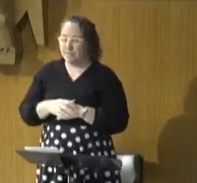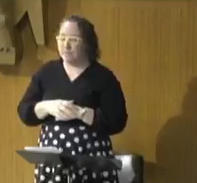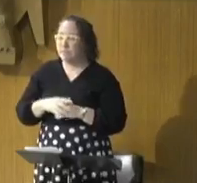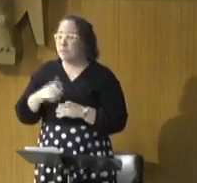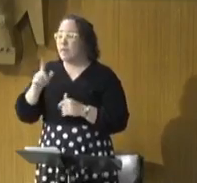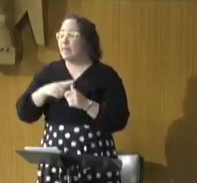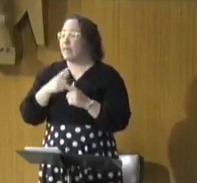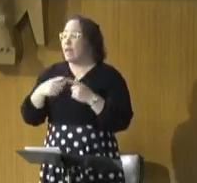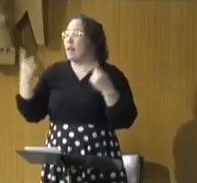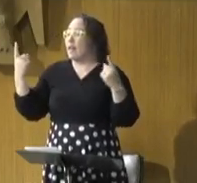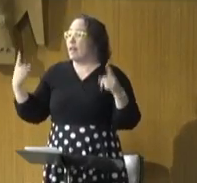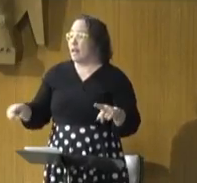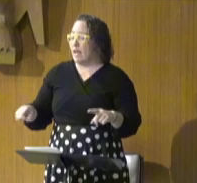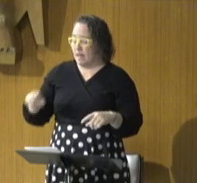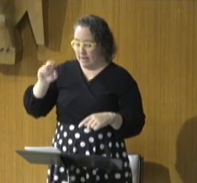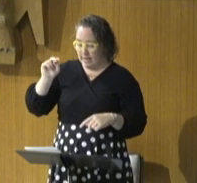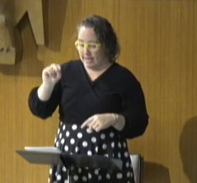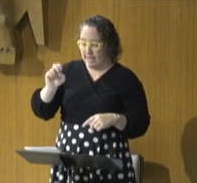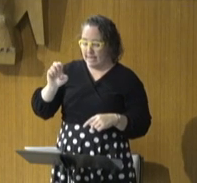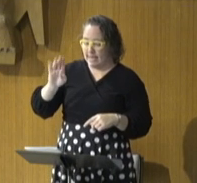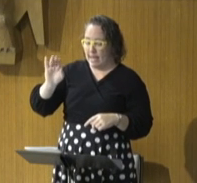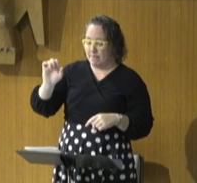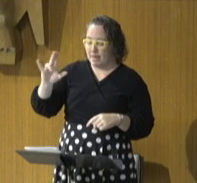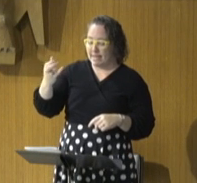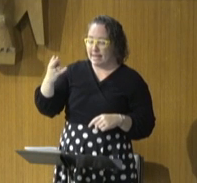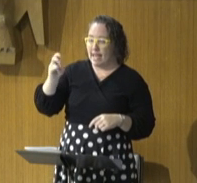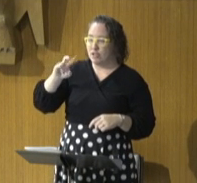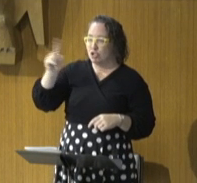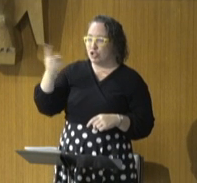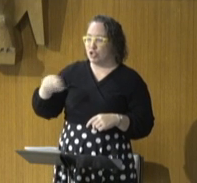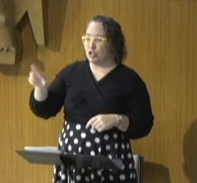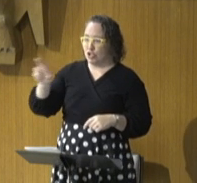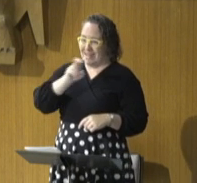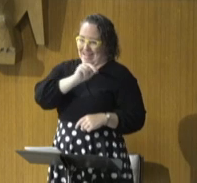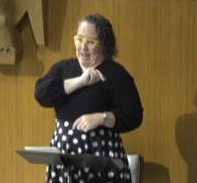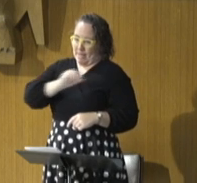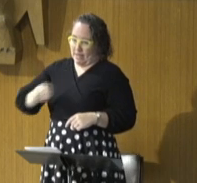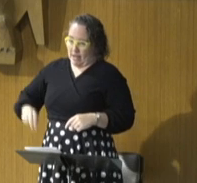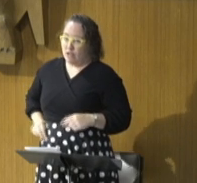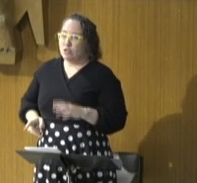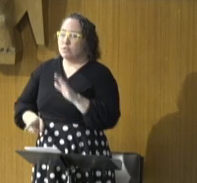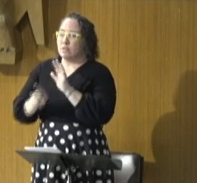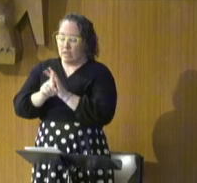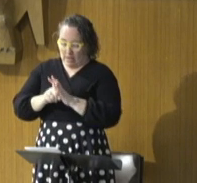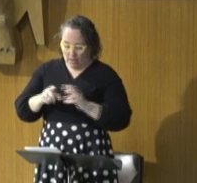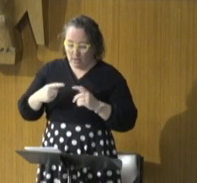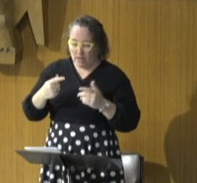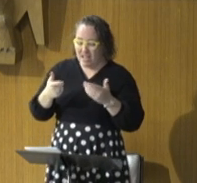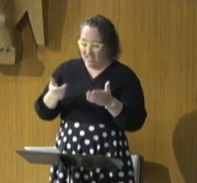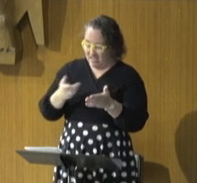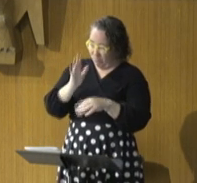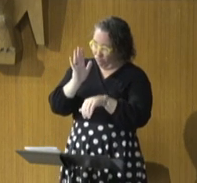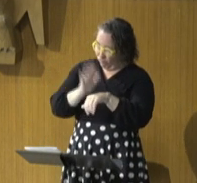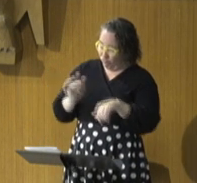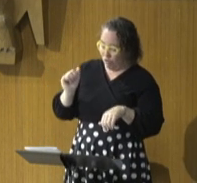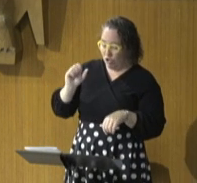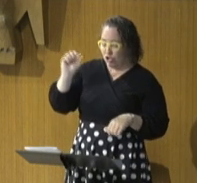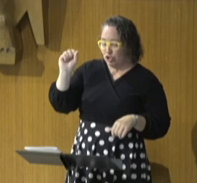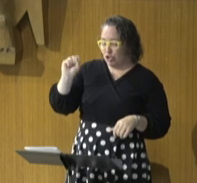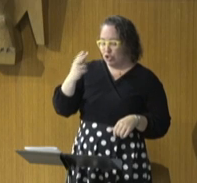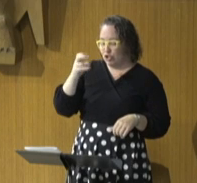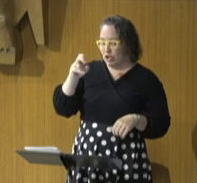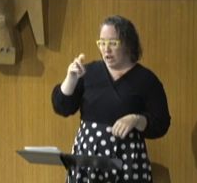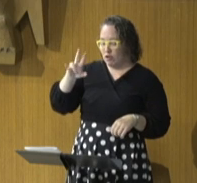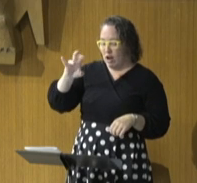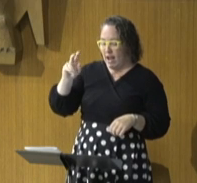Then King Nebuchadnezzar, in furious rage, commanded that Shadrach, Meshach, and Abednego be brought in. So they brought those